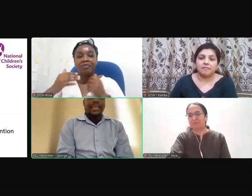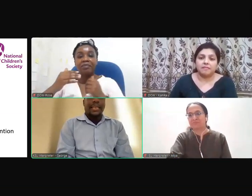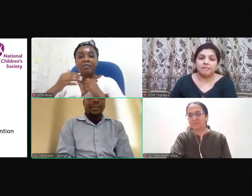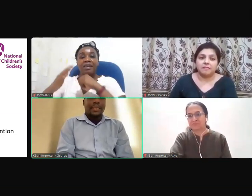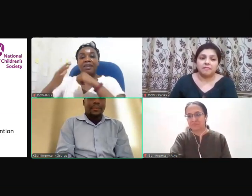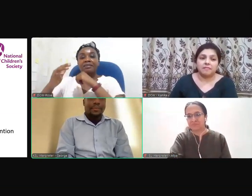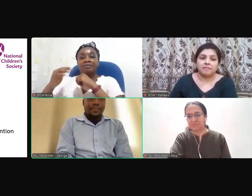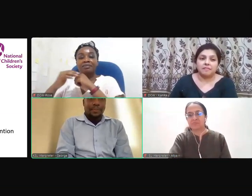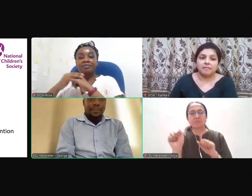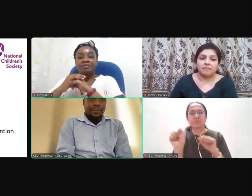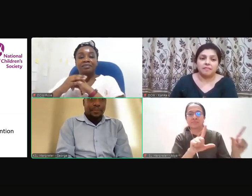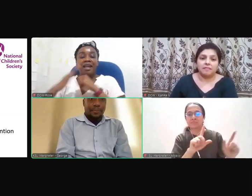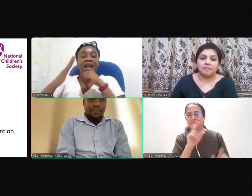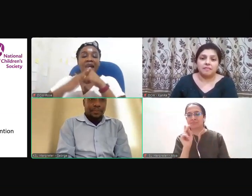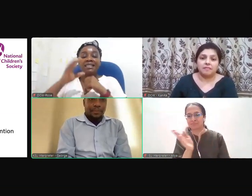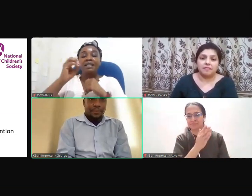The next slide, please.